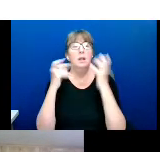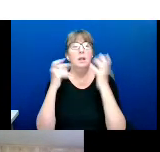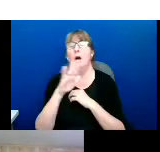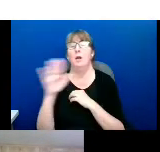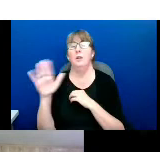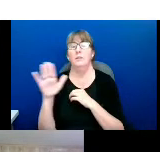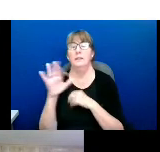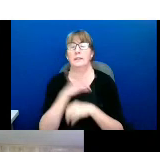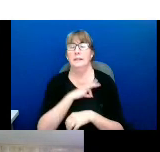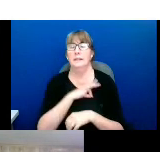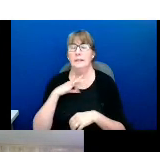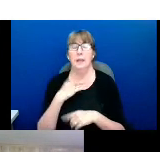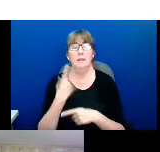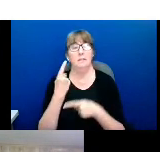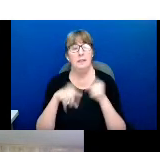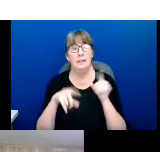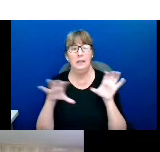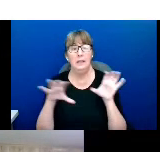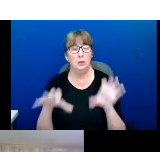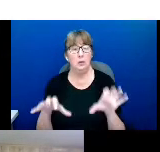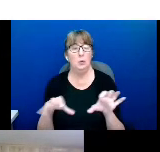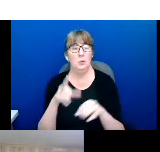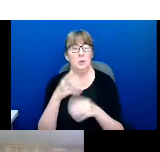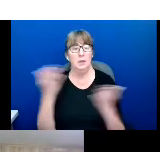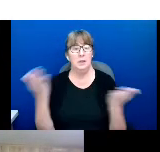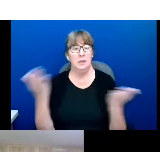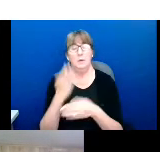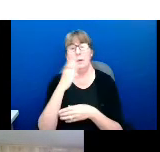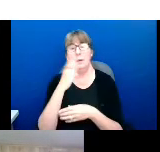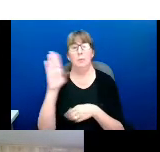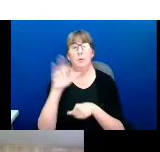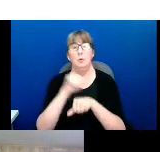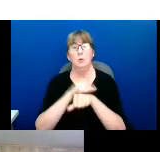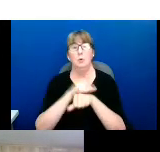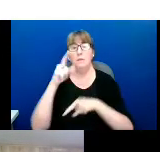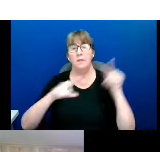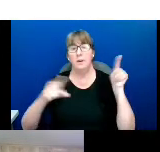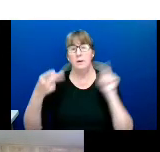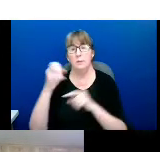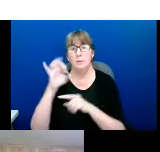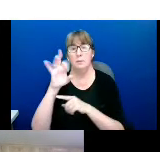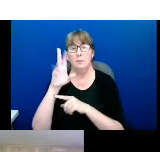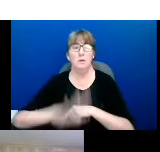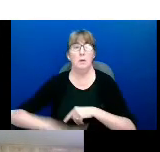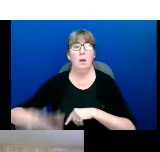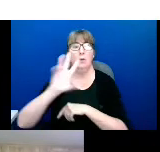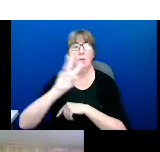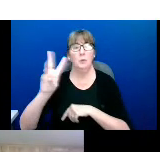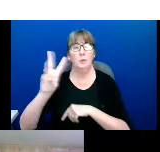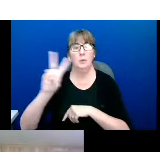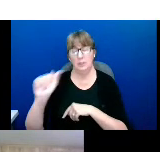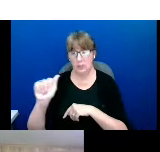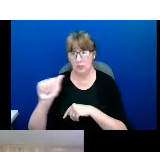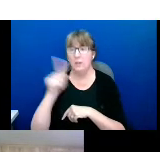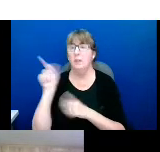able to get to at Bluestone or at the various parks that we have throughout West Virginia, we're able to help out